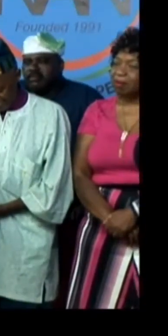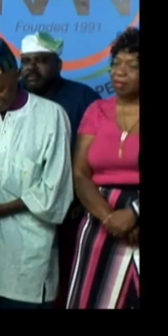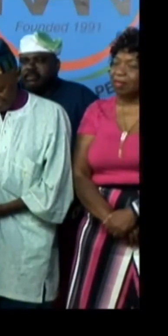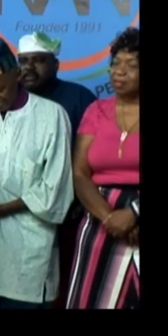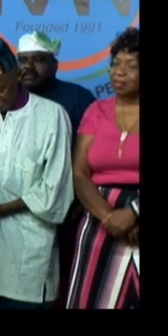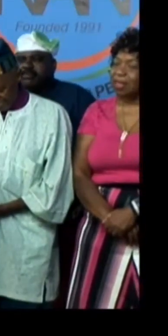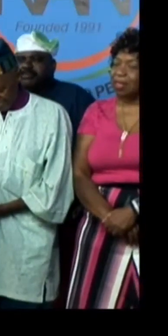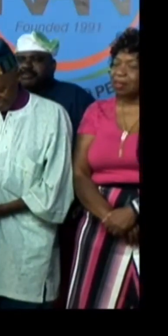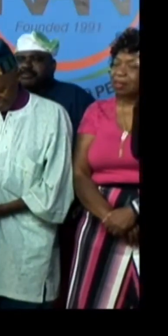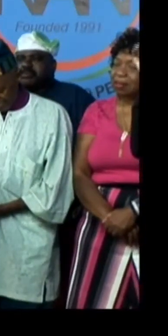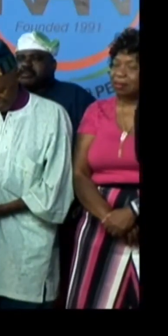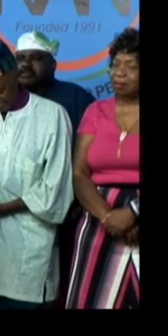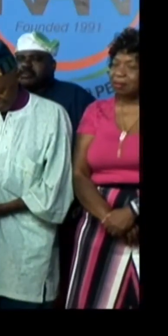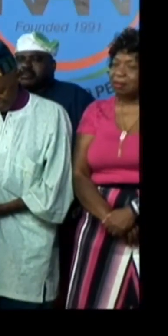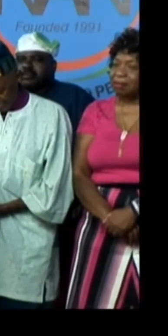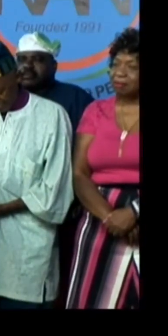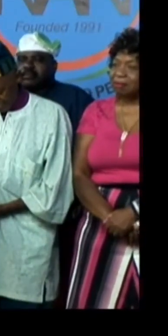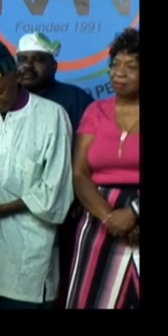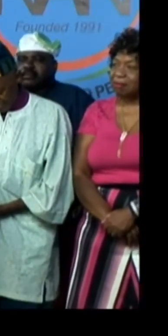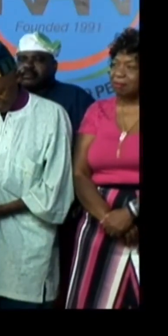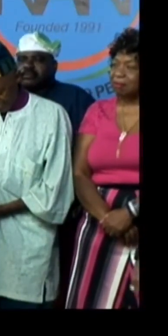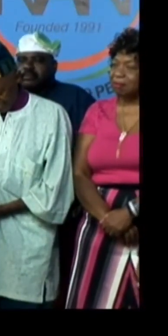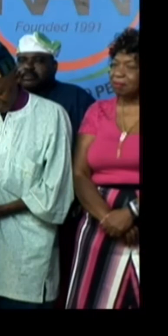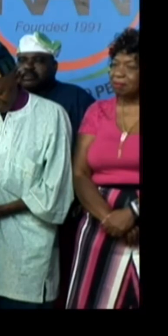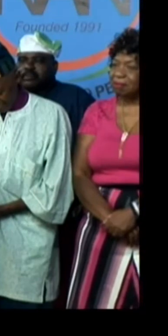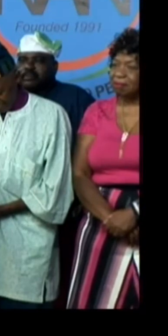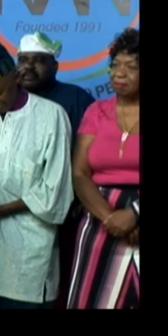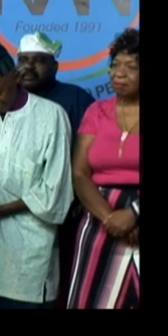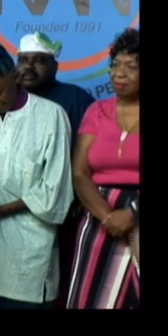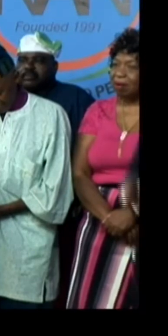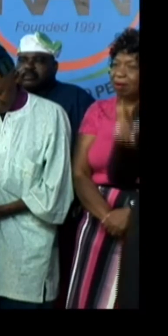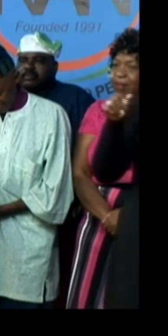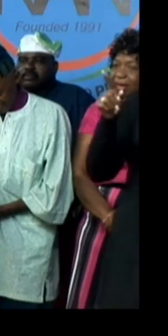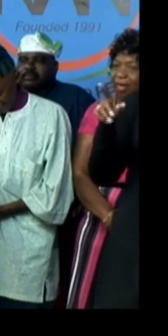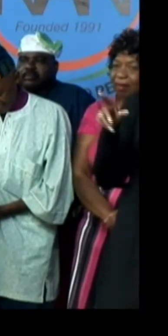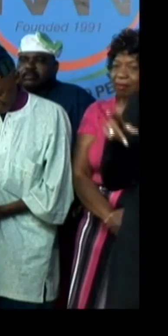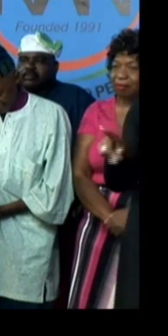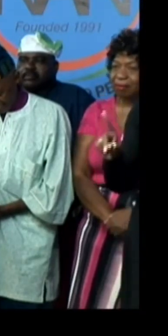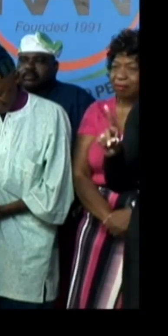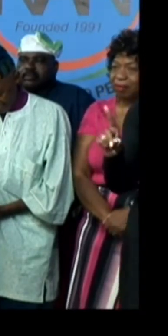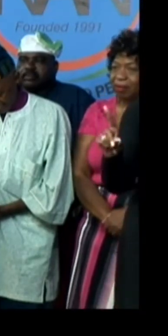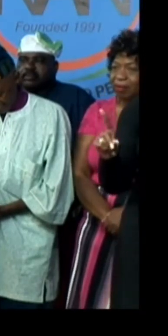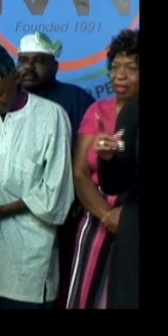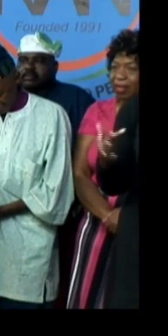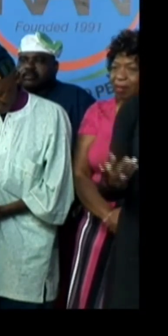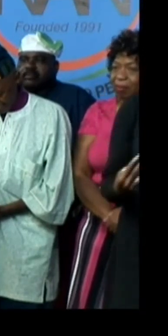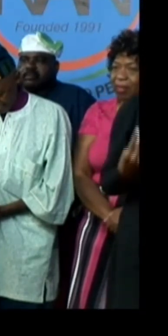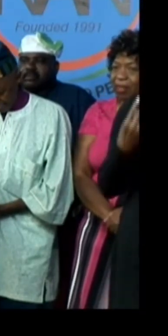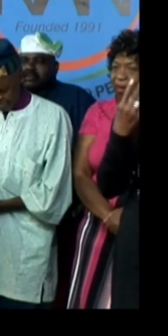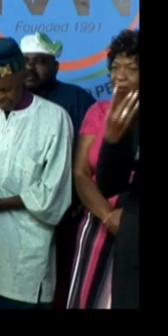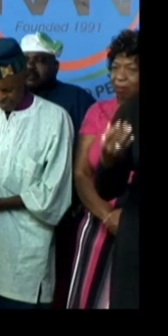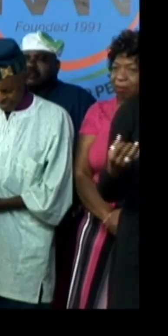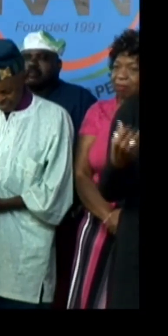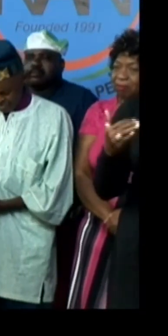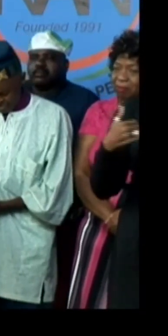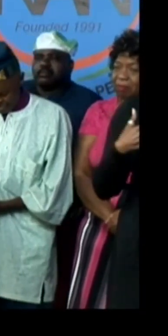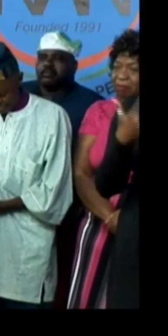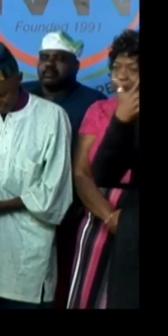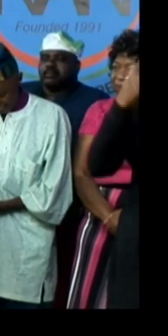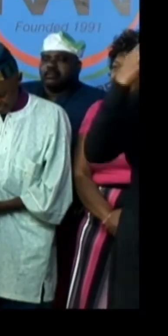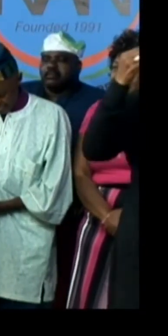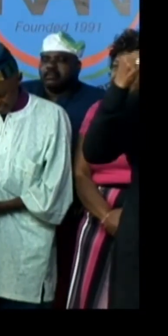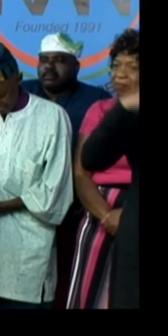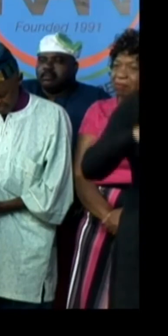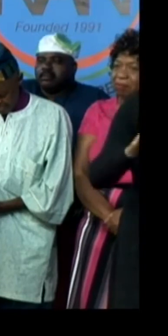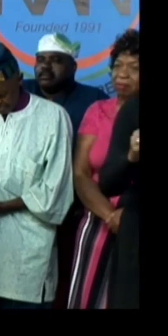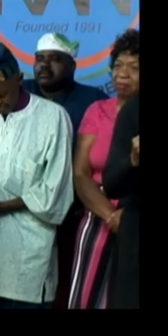power. He has the power in a fiery furnace with Shadrach, Meshach, and Abednego. He